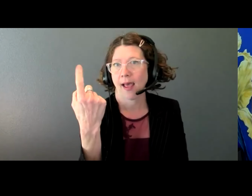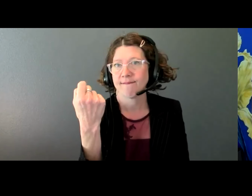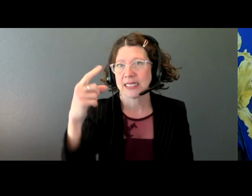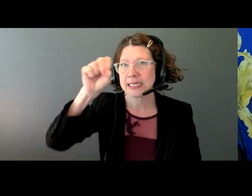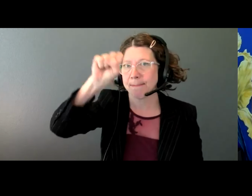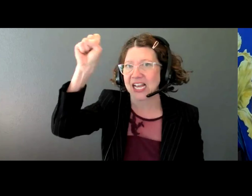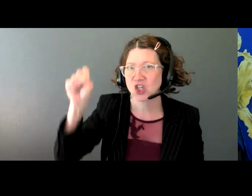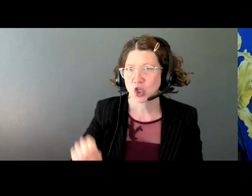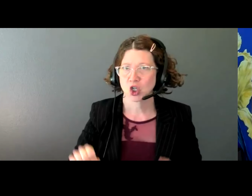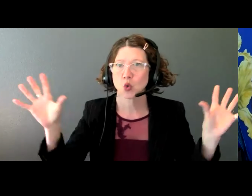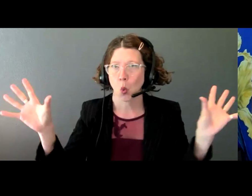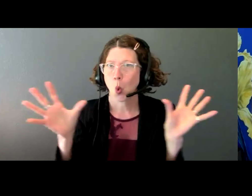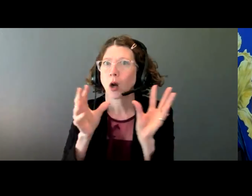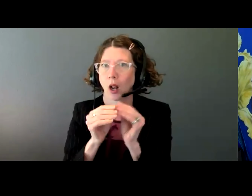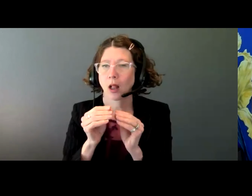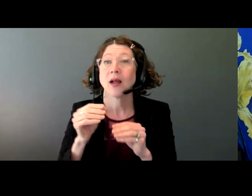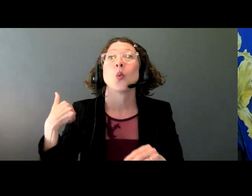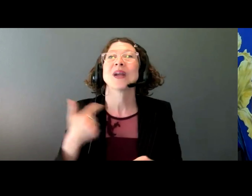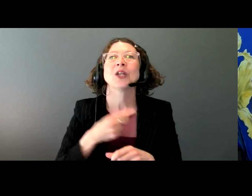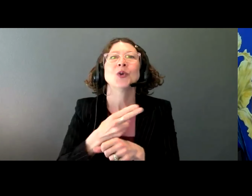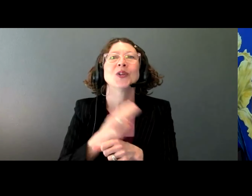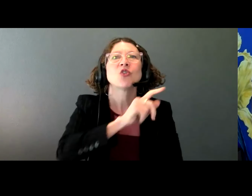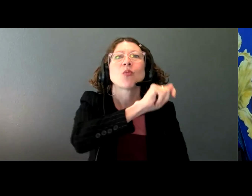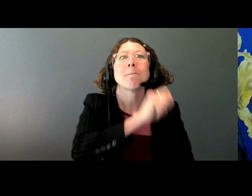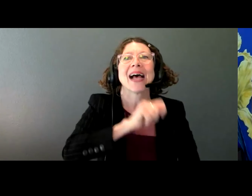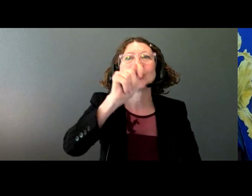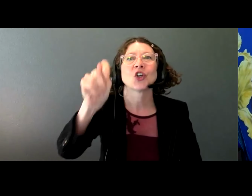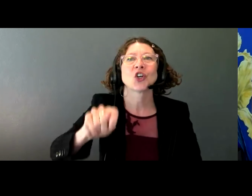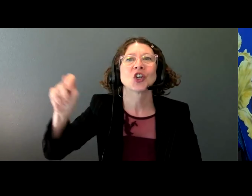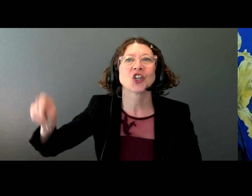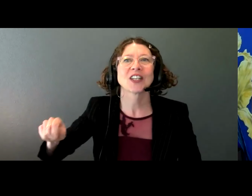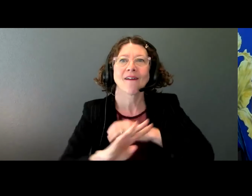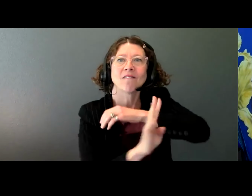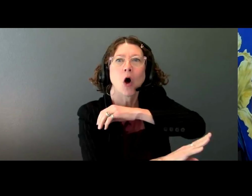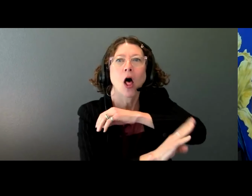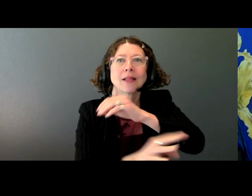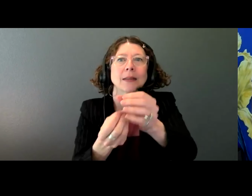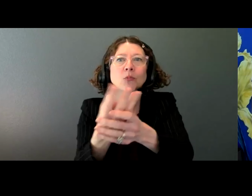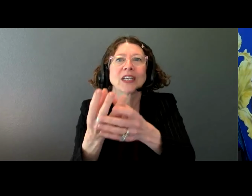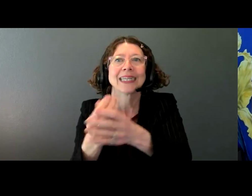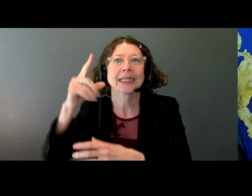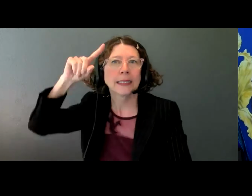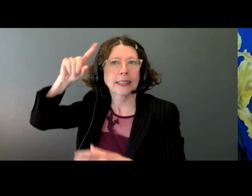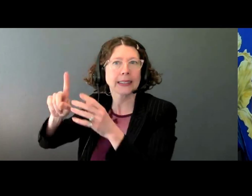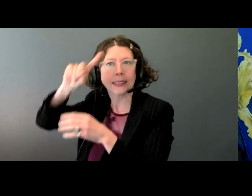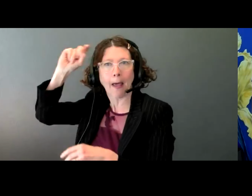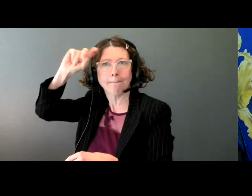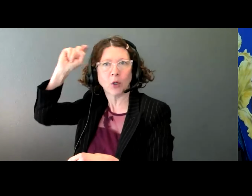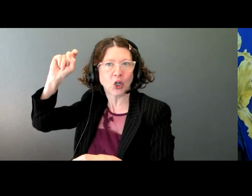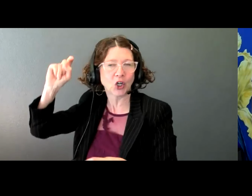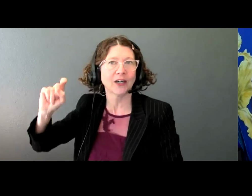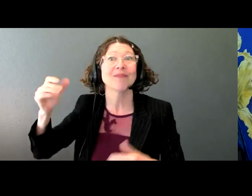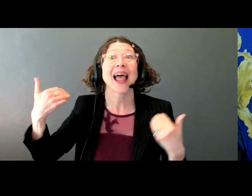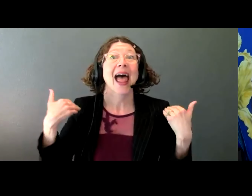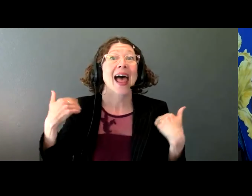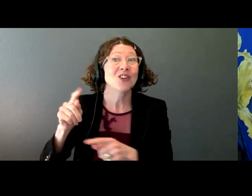and we are a tri-semester system where we go fall, spring, and summer. We have both the